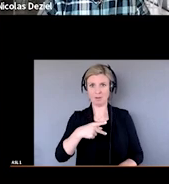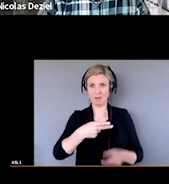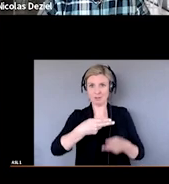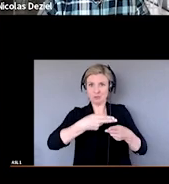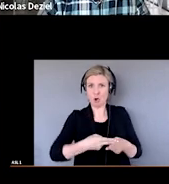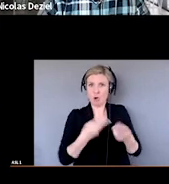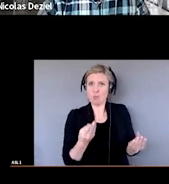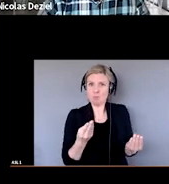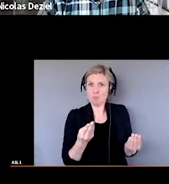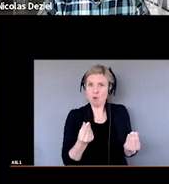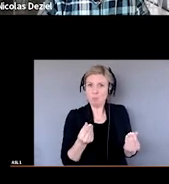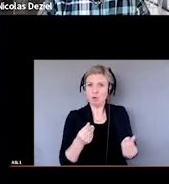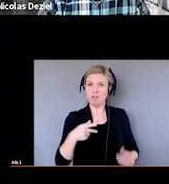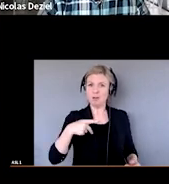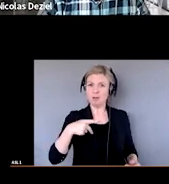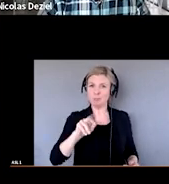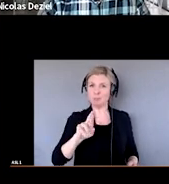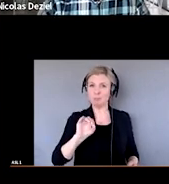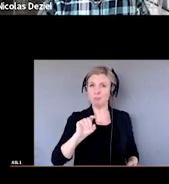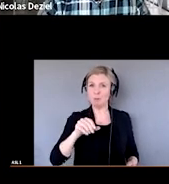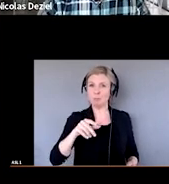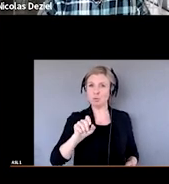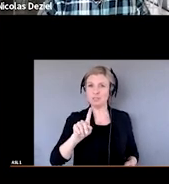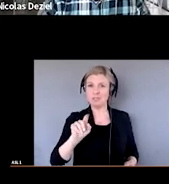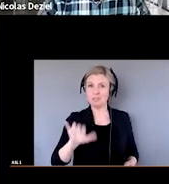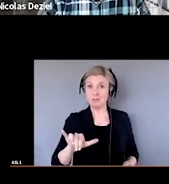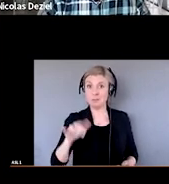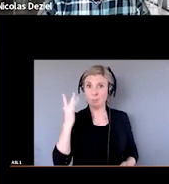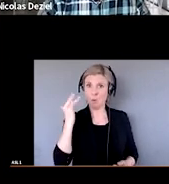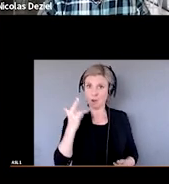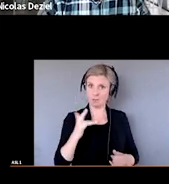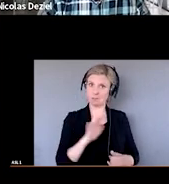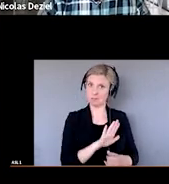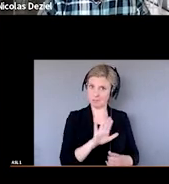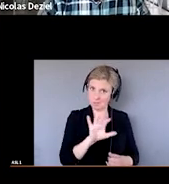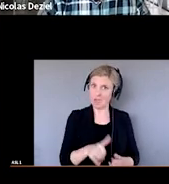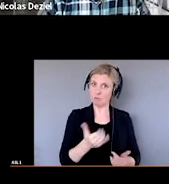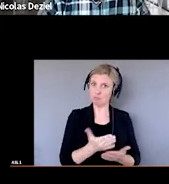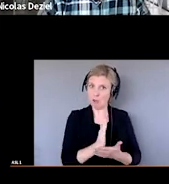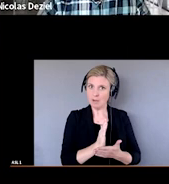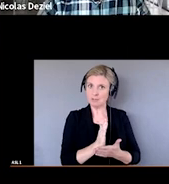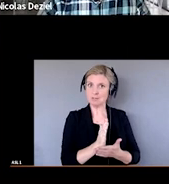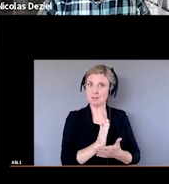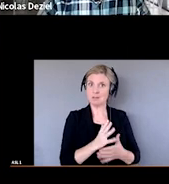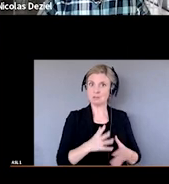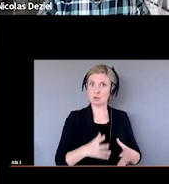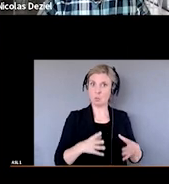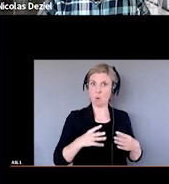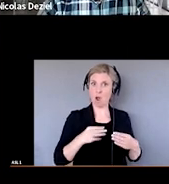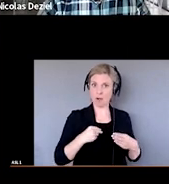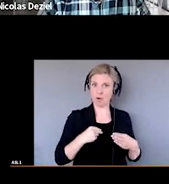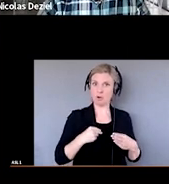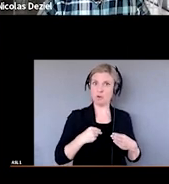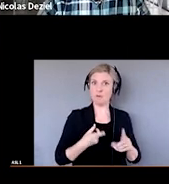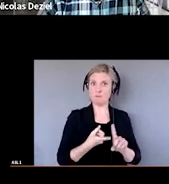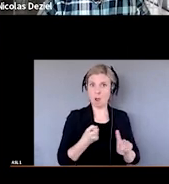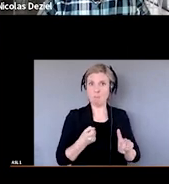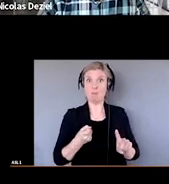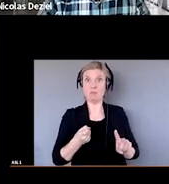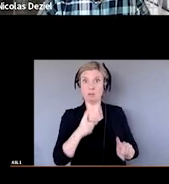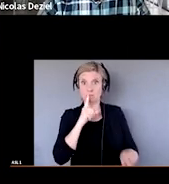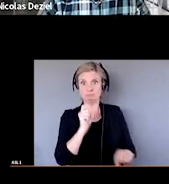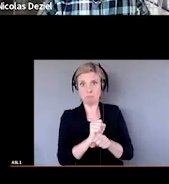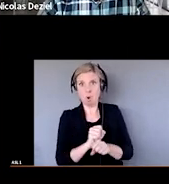like real property, rights are acquired with ownership. Like when you own a building or land, you can sell